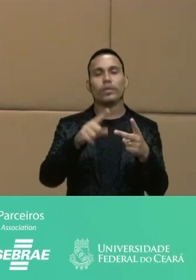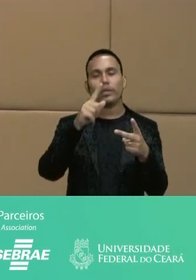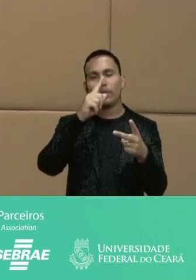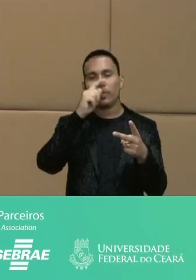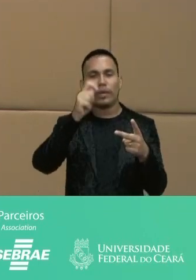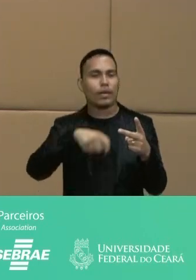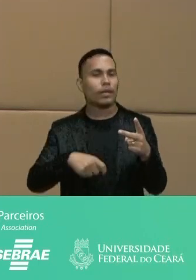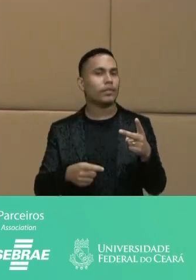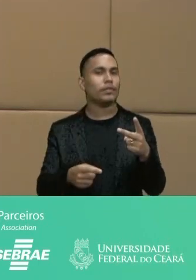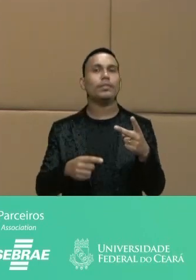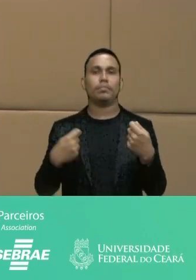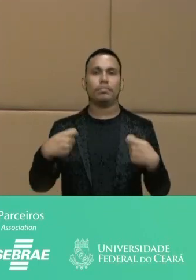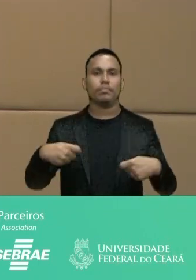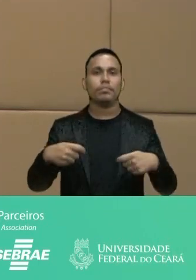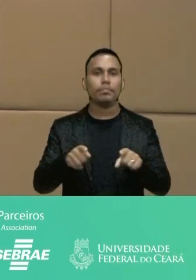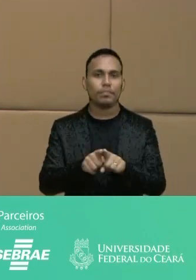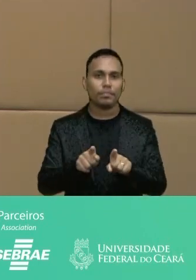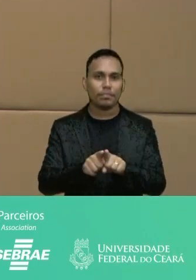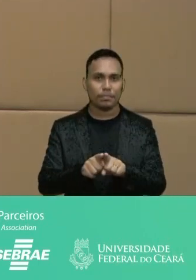Ukraine.